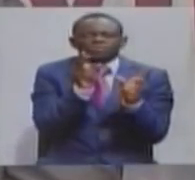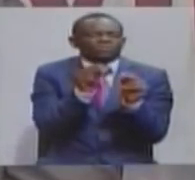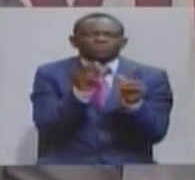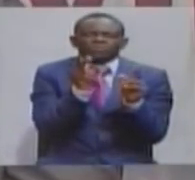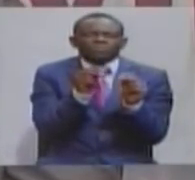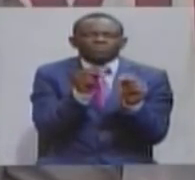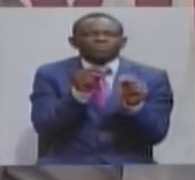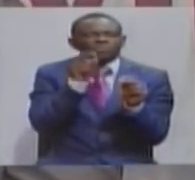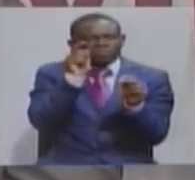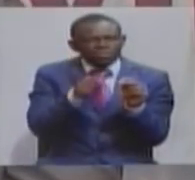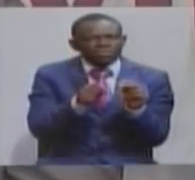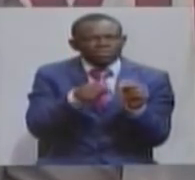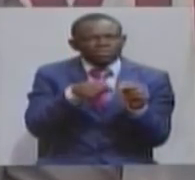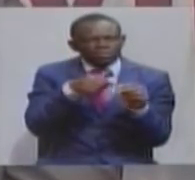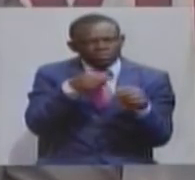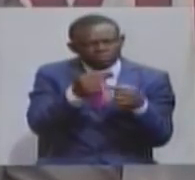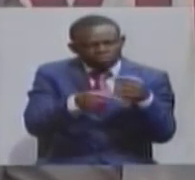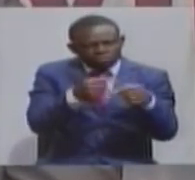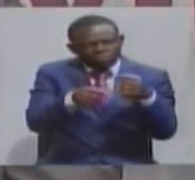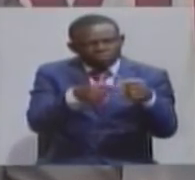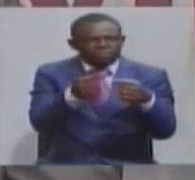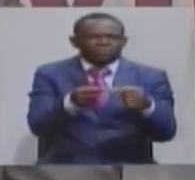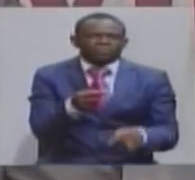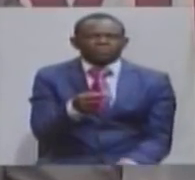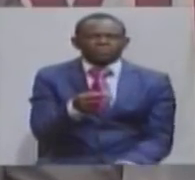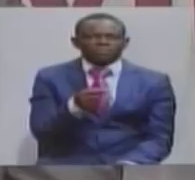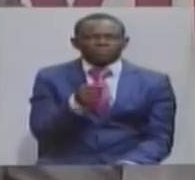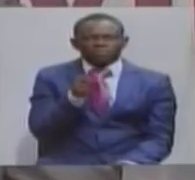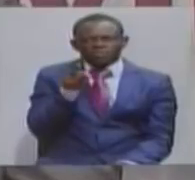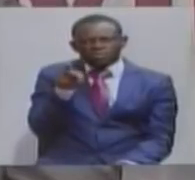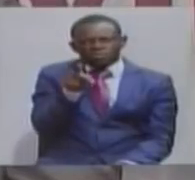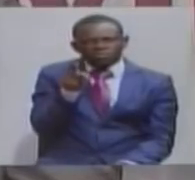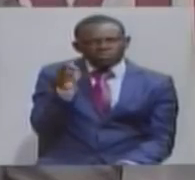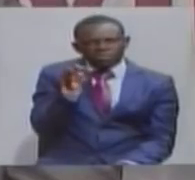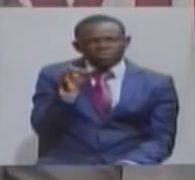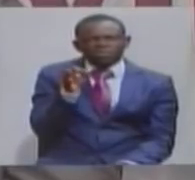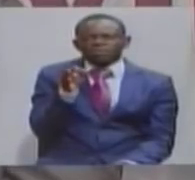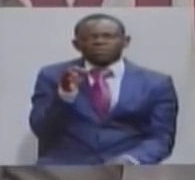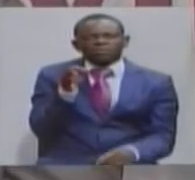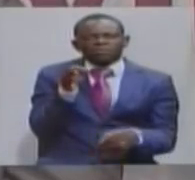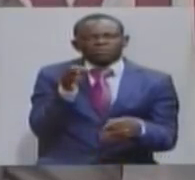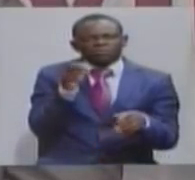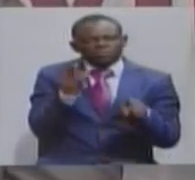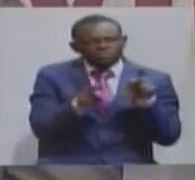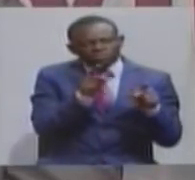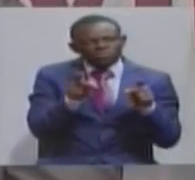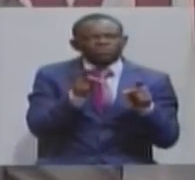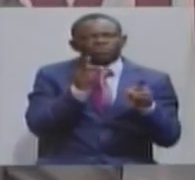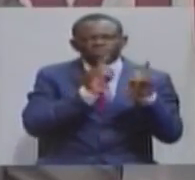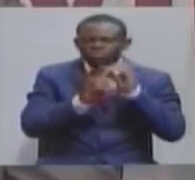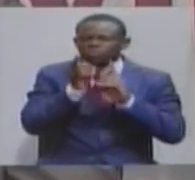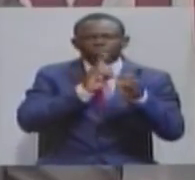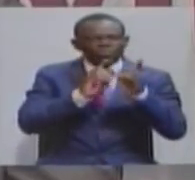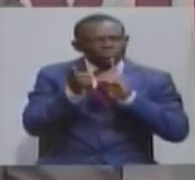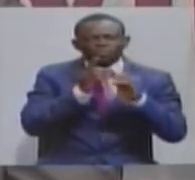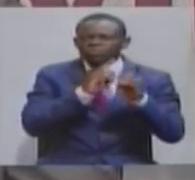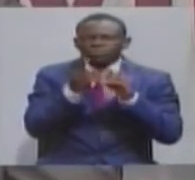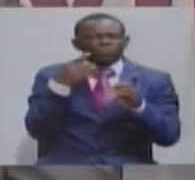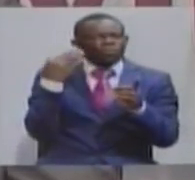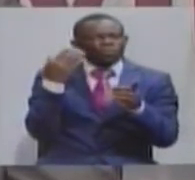And all the time we've been dialoguing, we've been talking. And all this time we've been talking